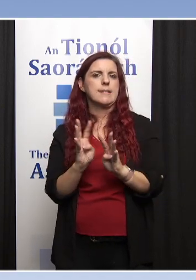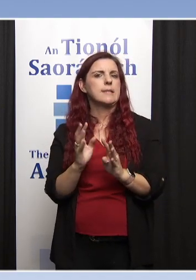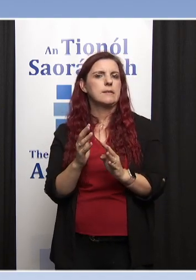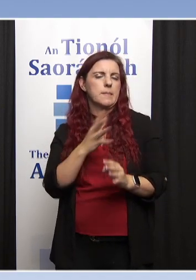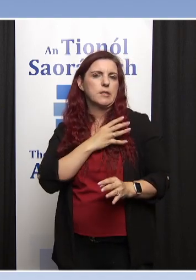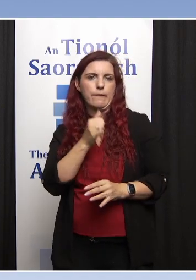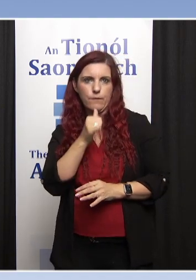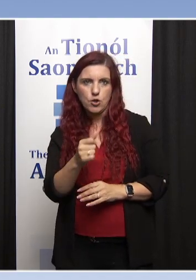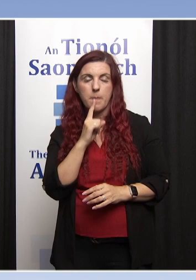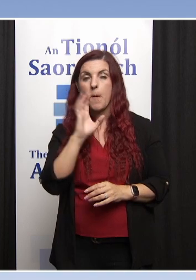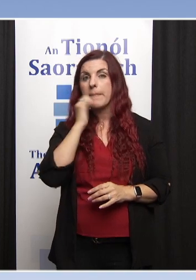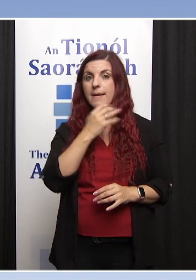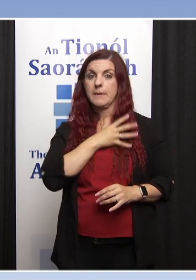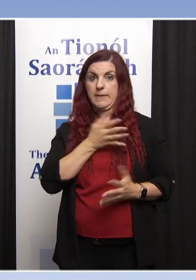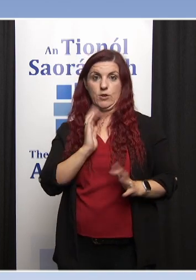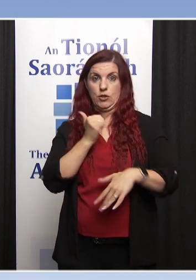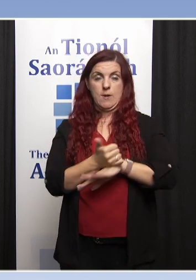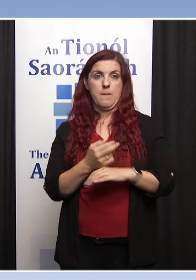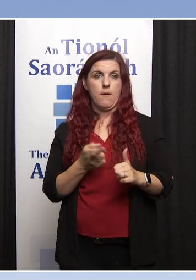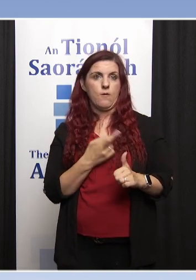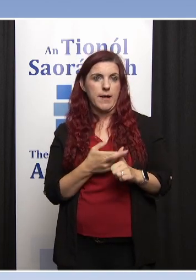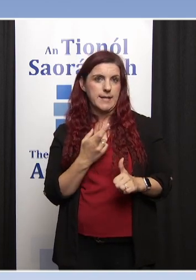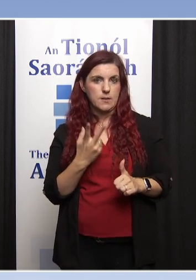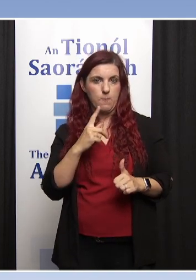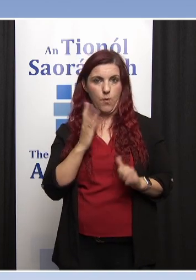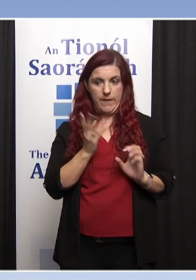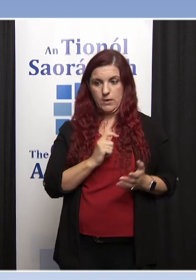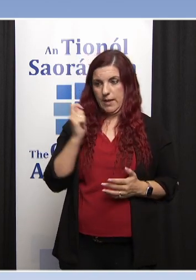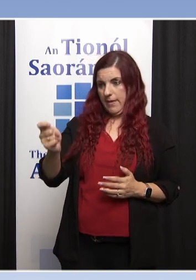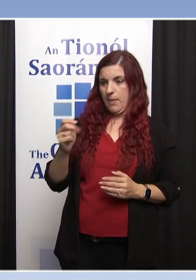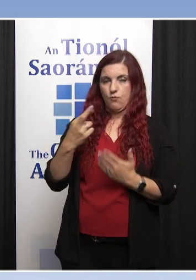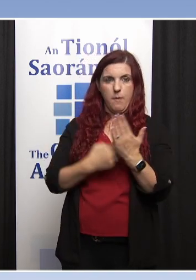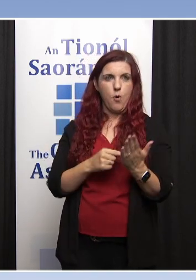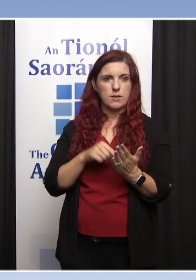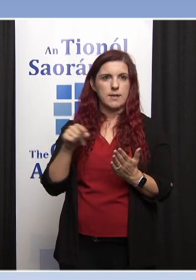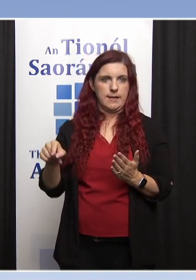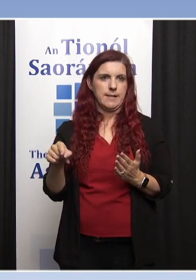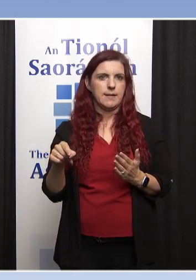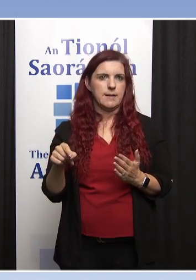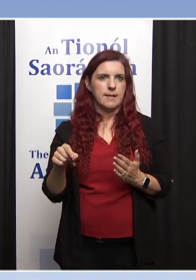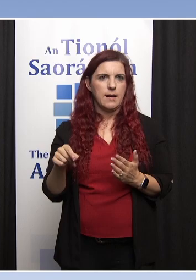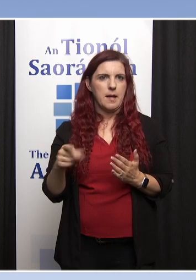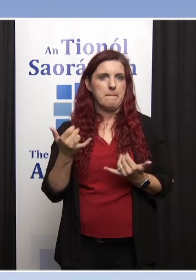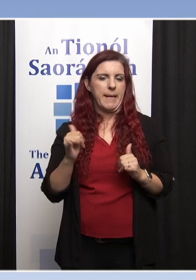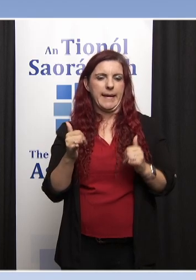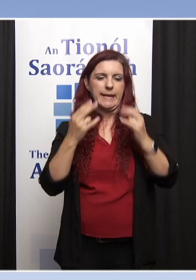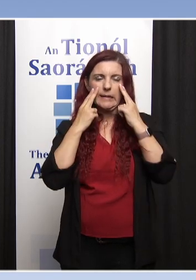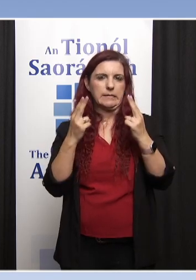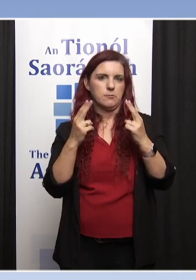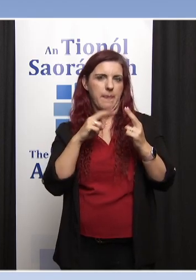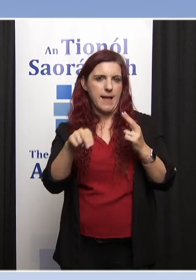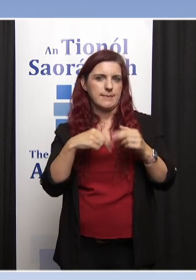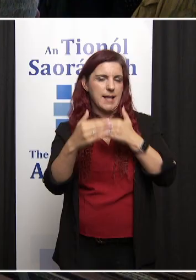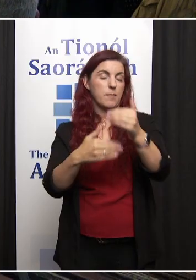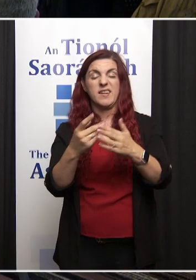However, because the committee has already been set up when we give the report in both houses, that step might not happen. But again, that's up to the